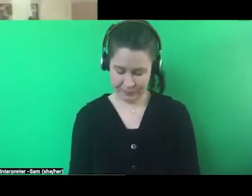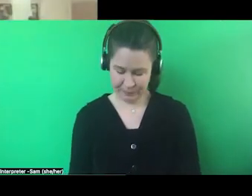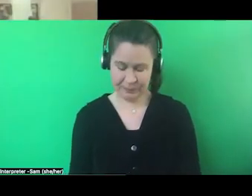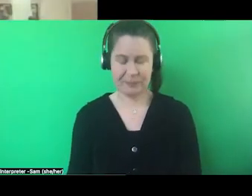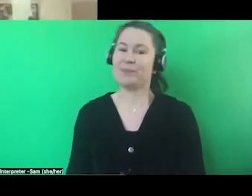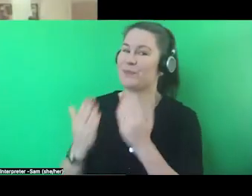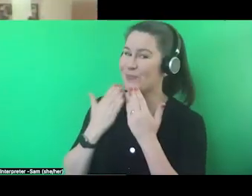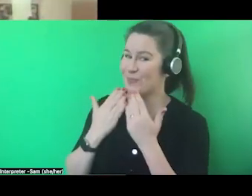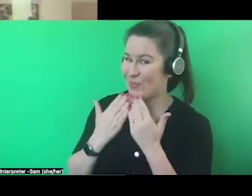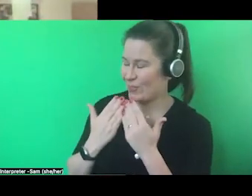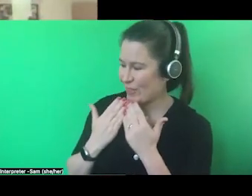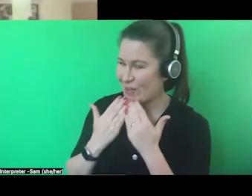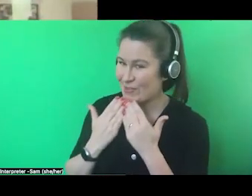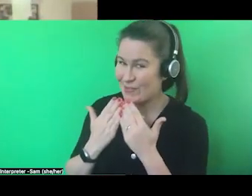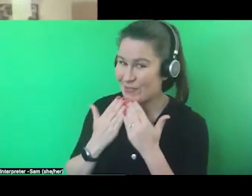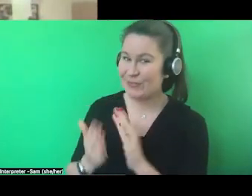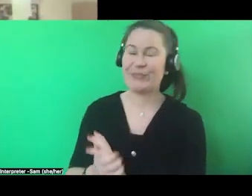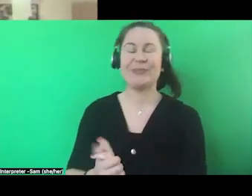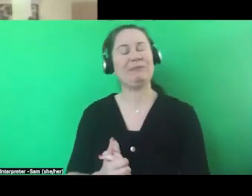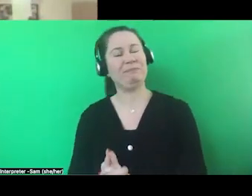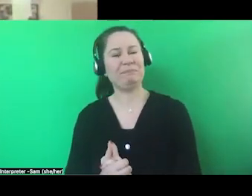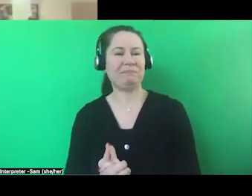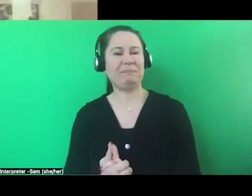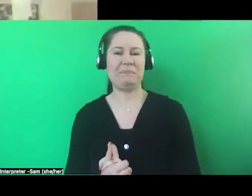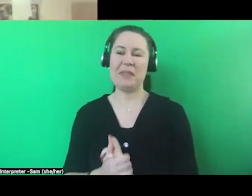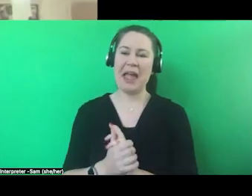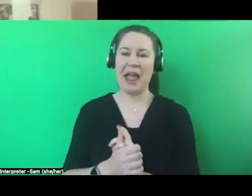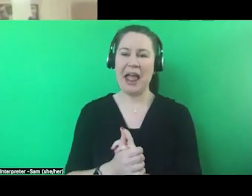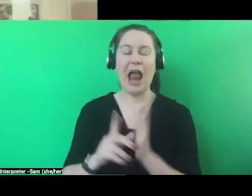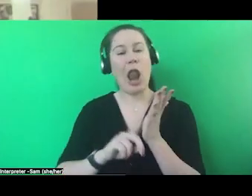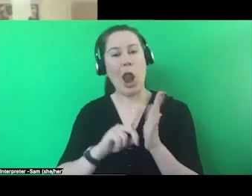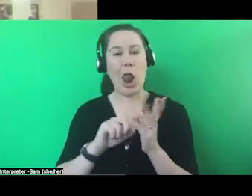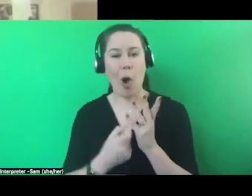Grazie mille Laura. Thank you, Laura.